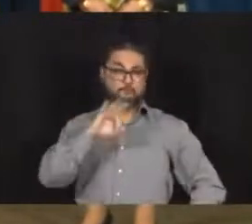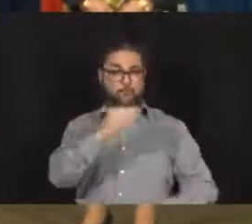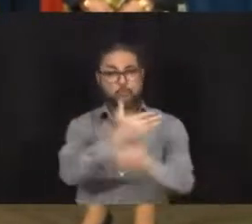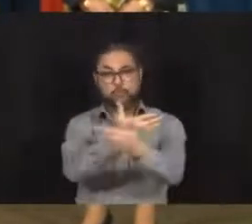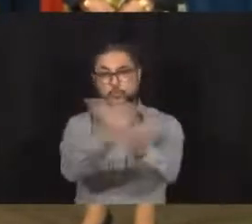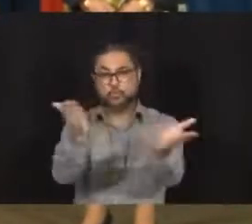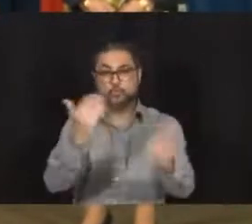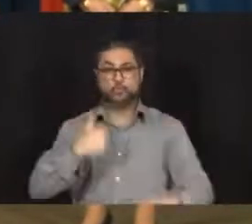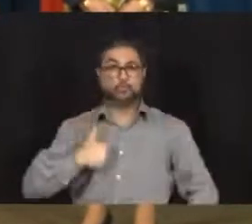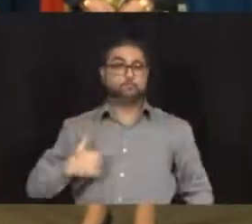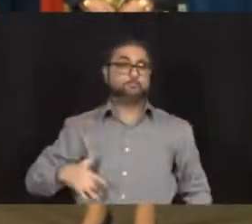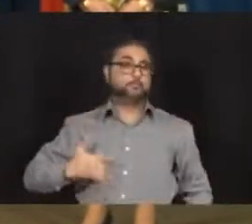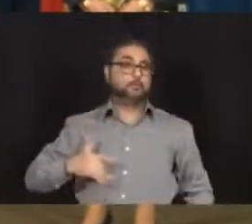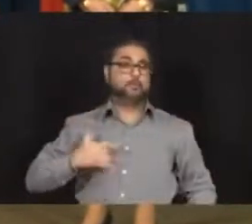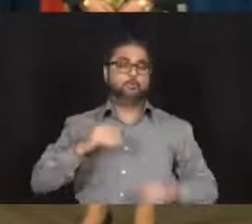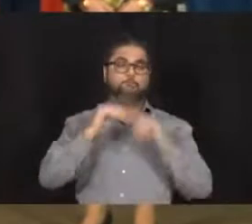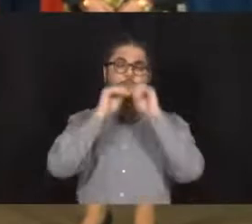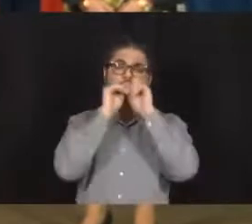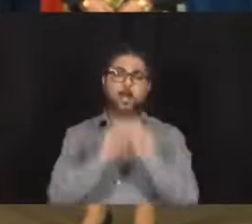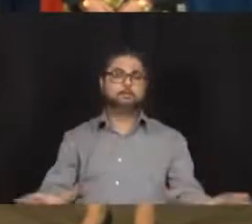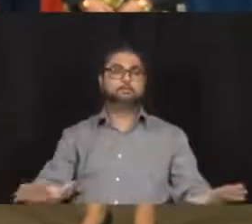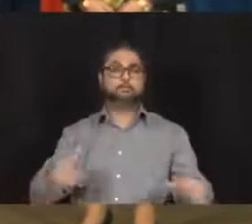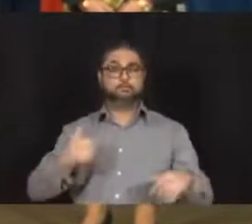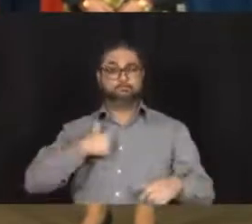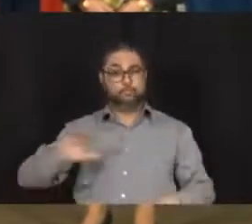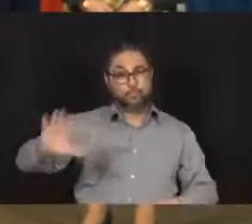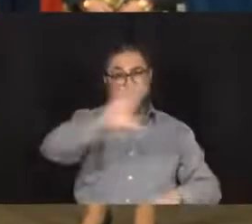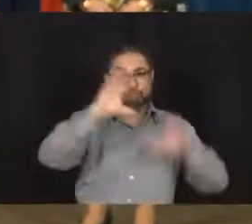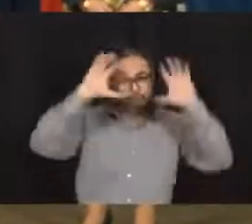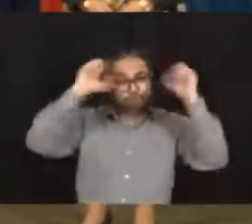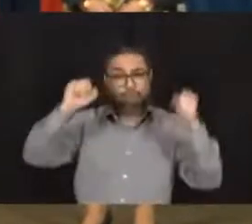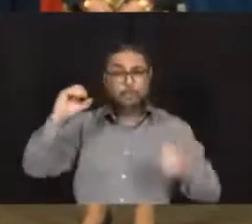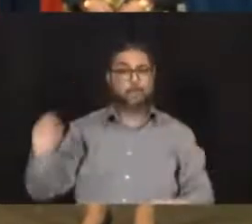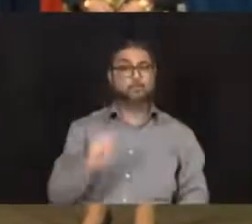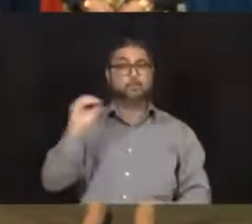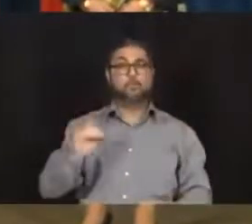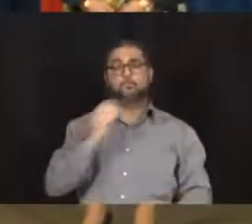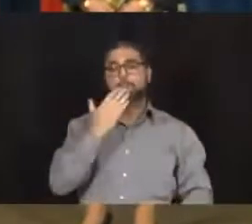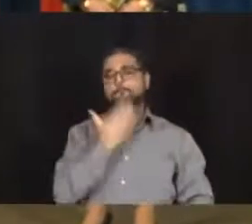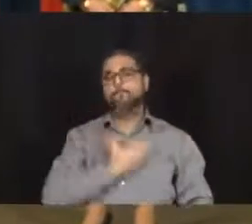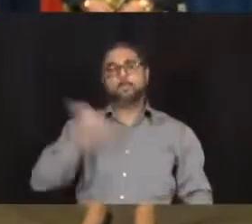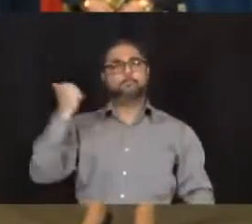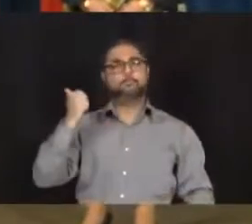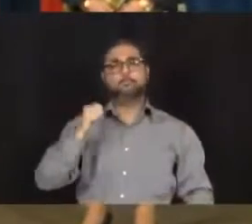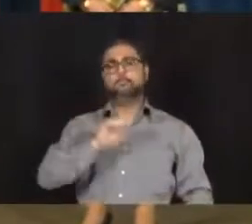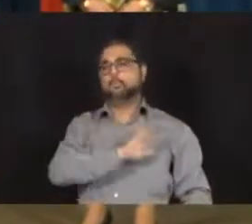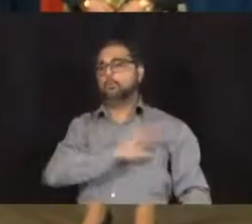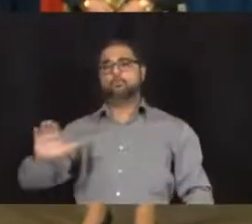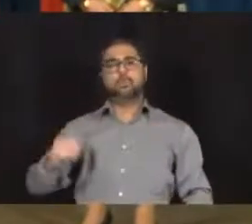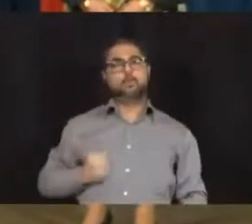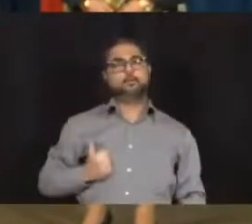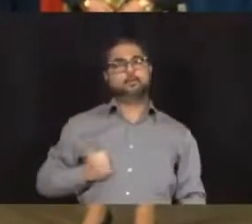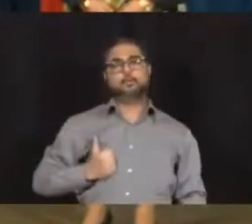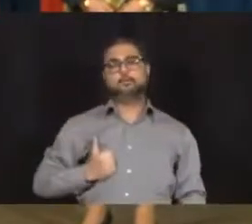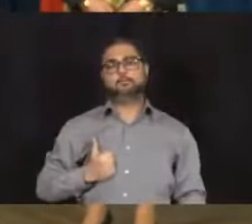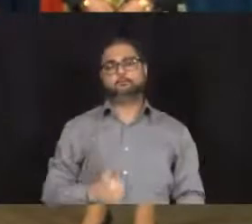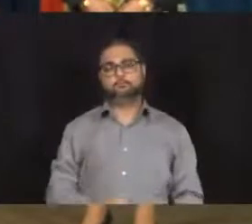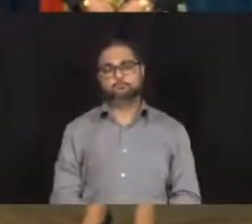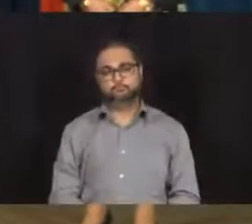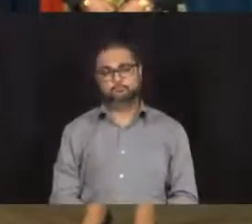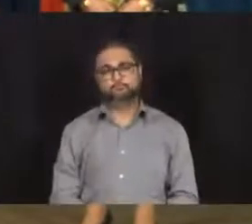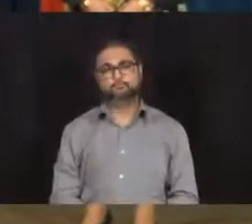of the greatest province in the entire country. You mentioned in your news release today about the